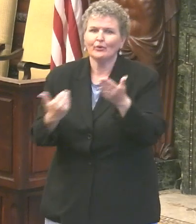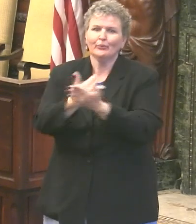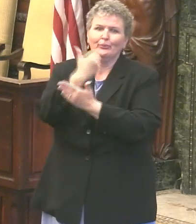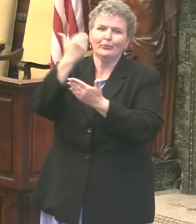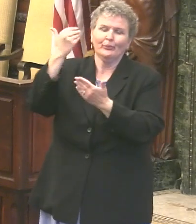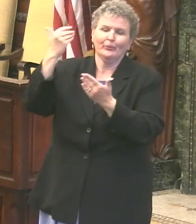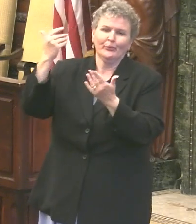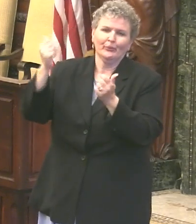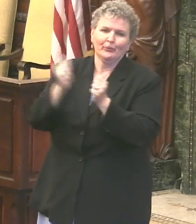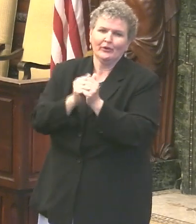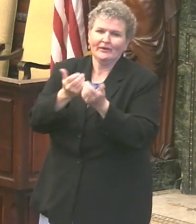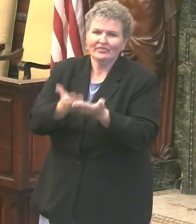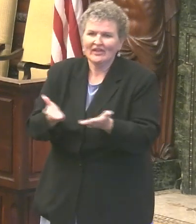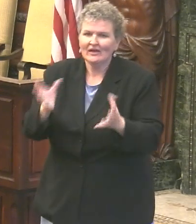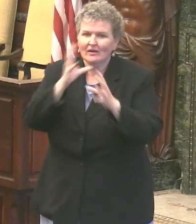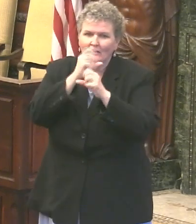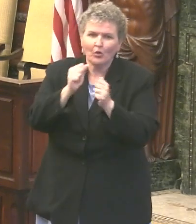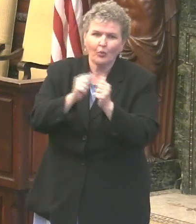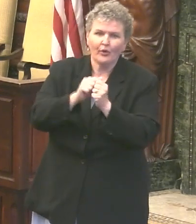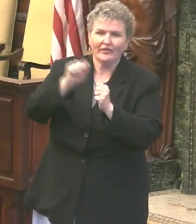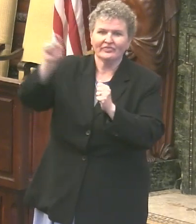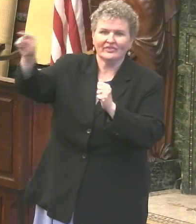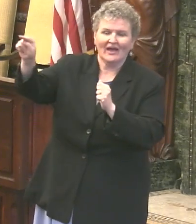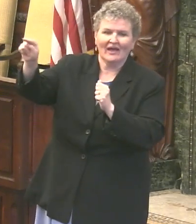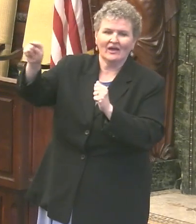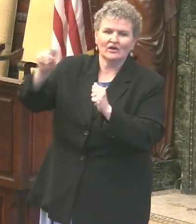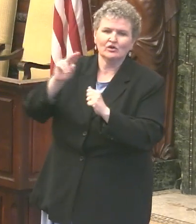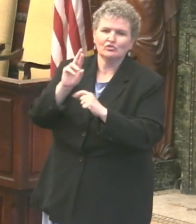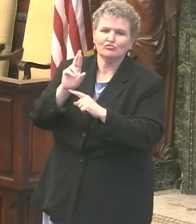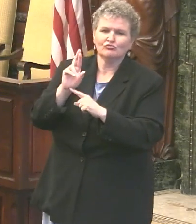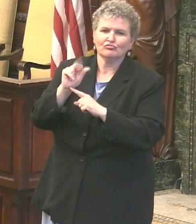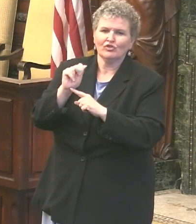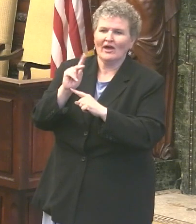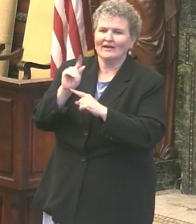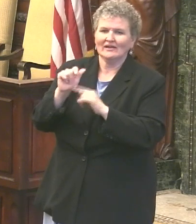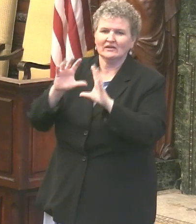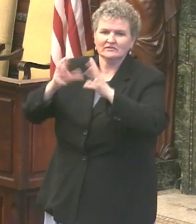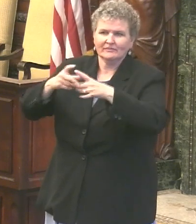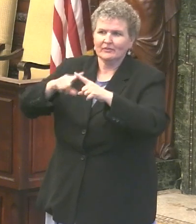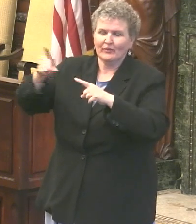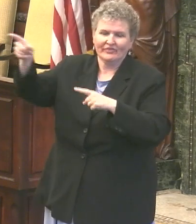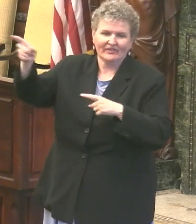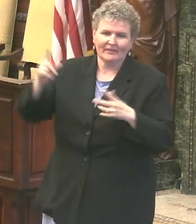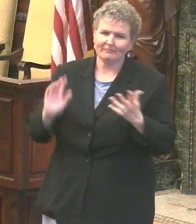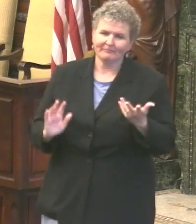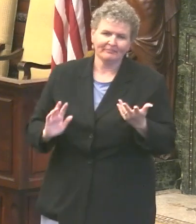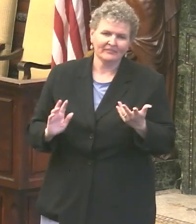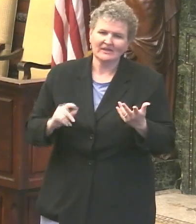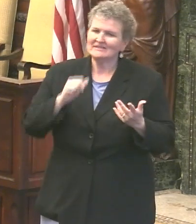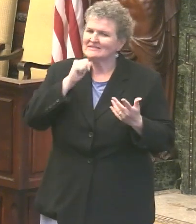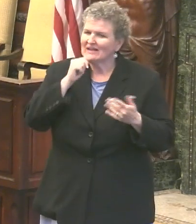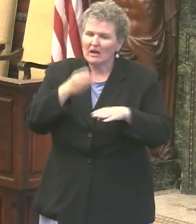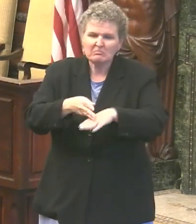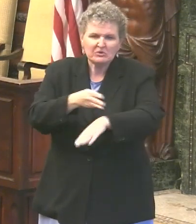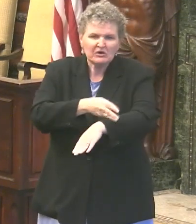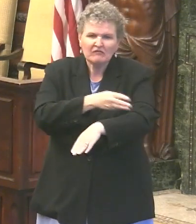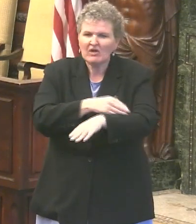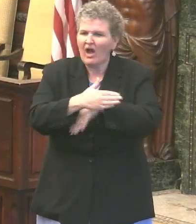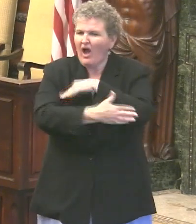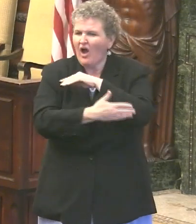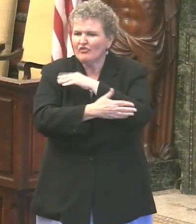to his rabid base. I mean, it's got nothing to do with the betterment of this country. It's got nothing to do